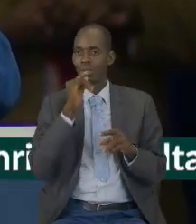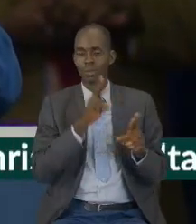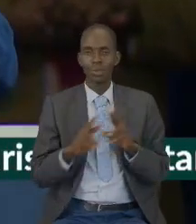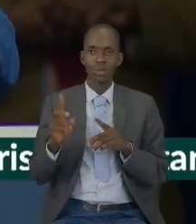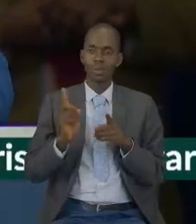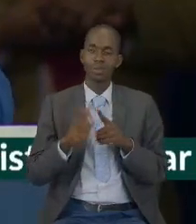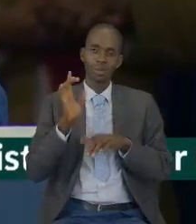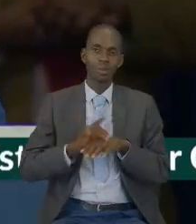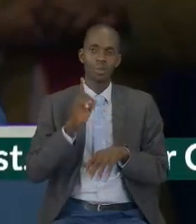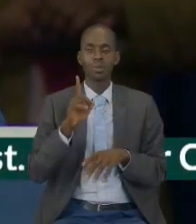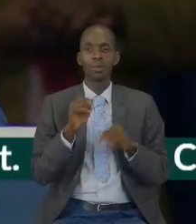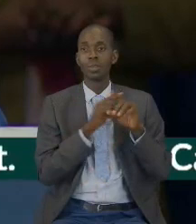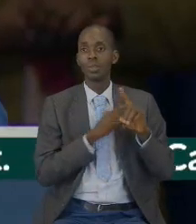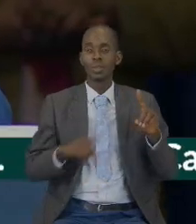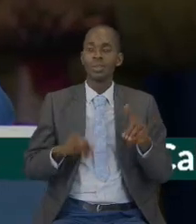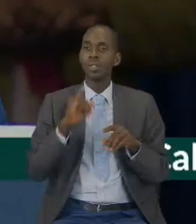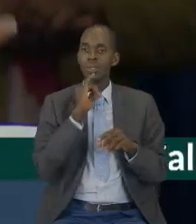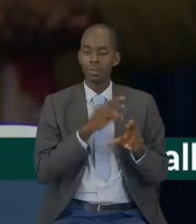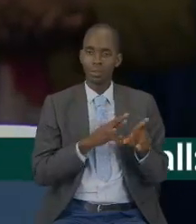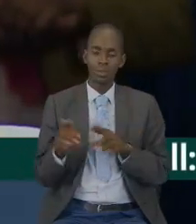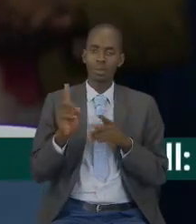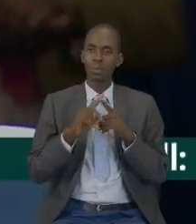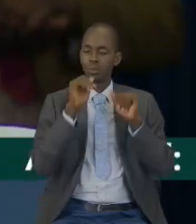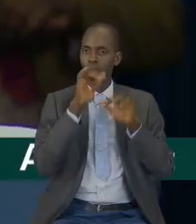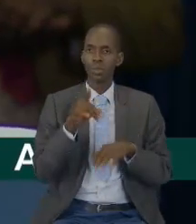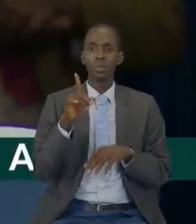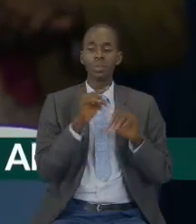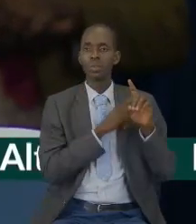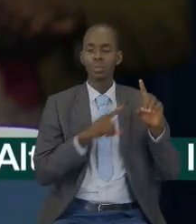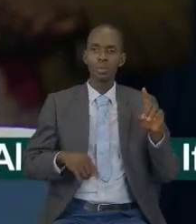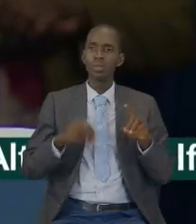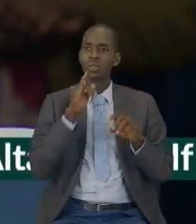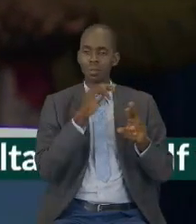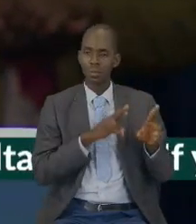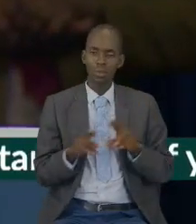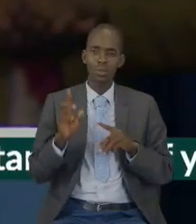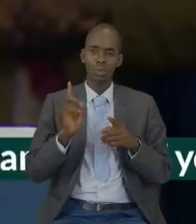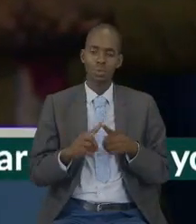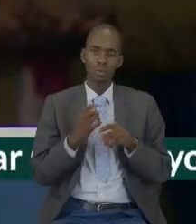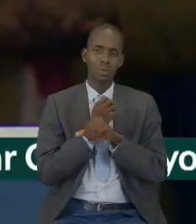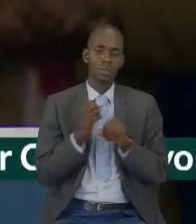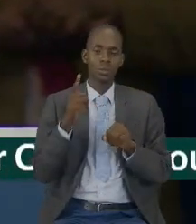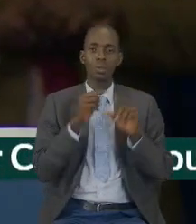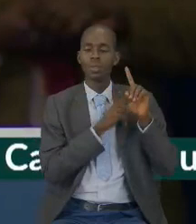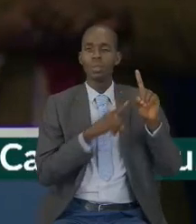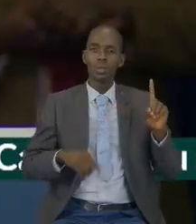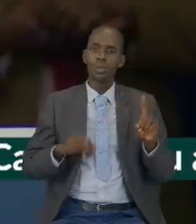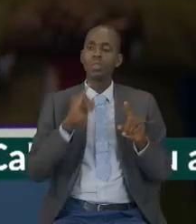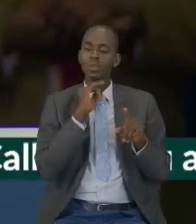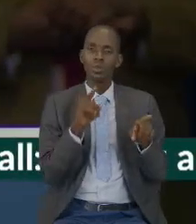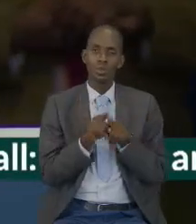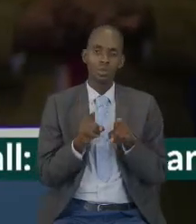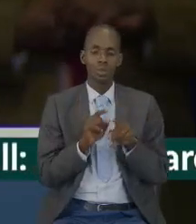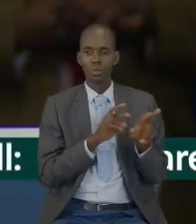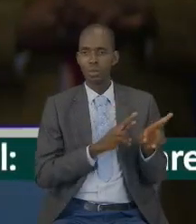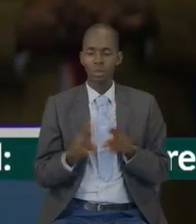No error. I'm sure tonight they will get SMS to guide them what to do next. Remember on the 6th, globally on the